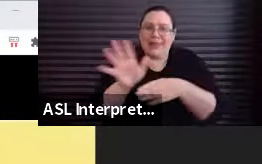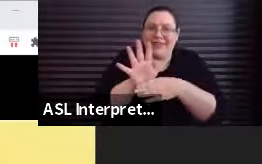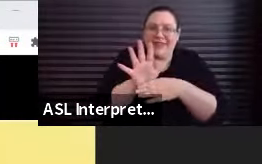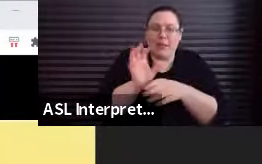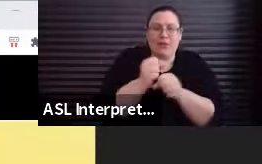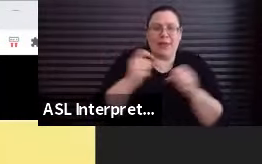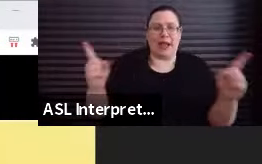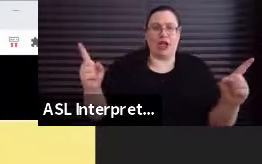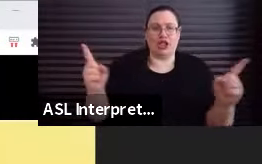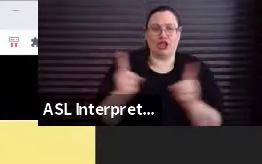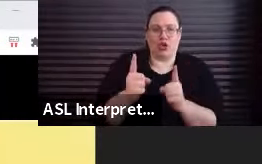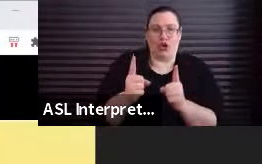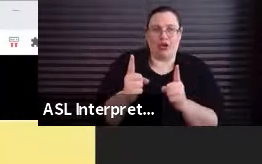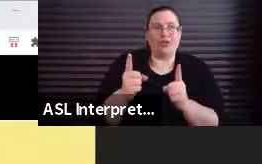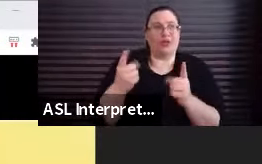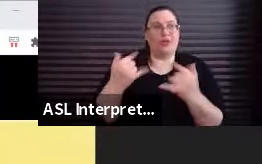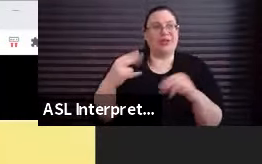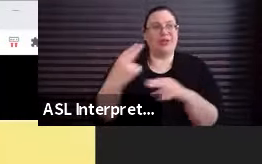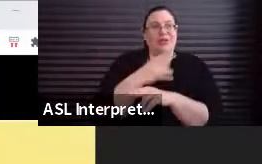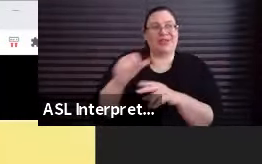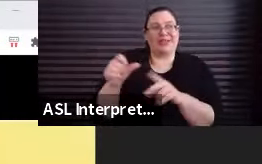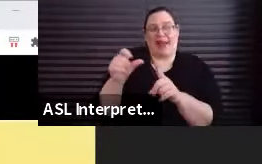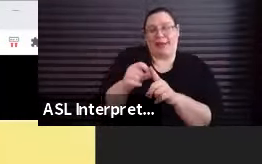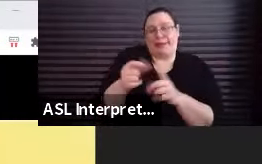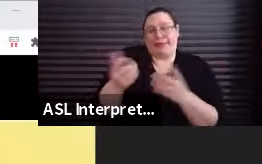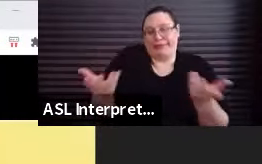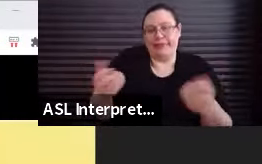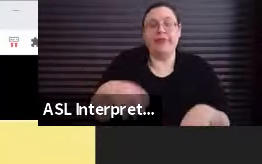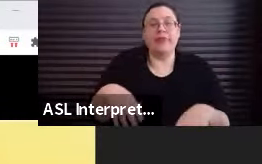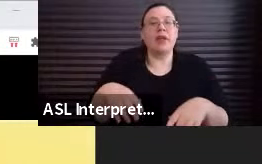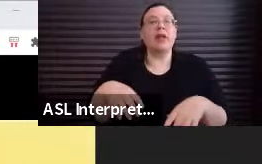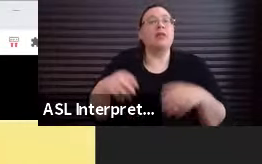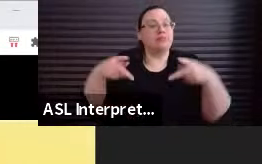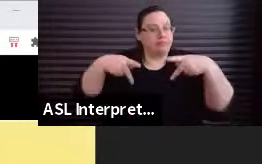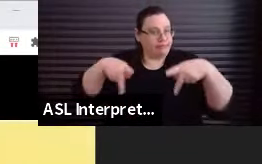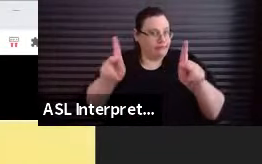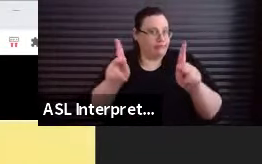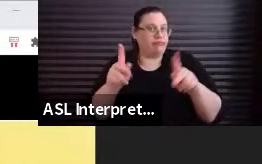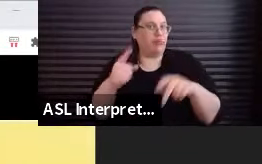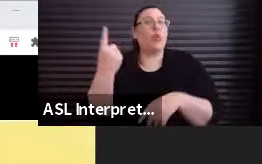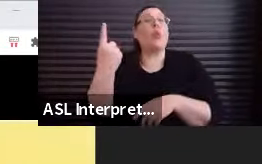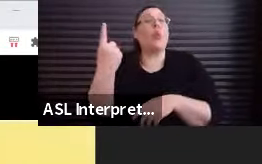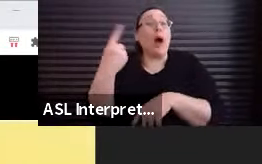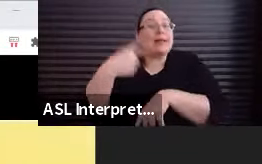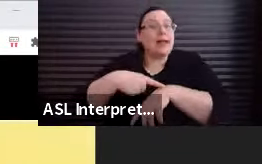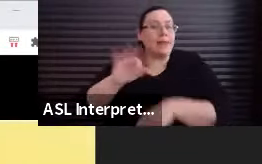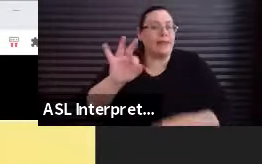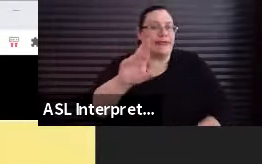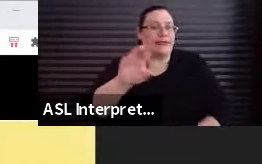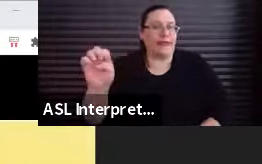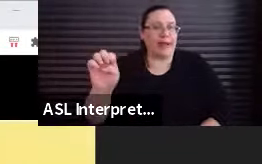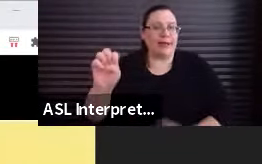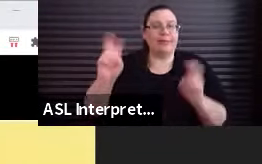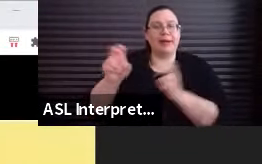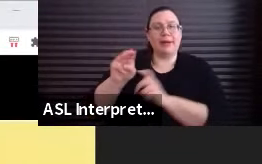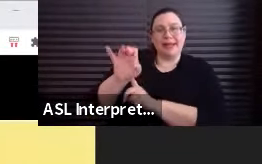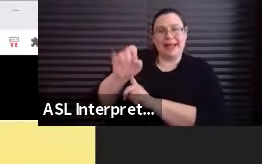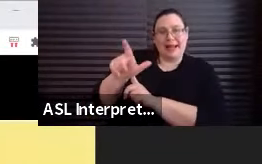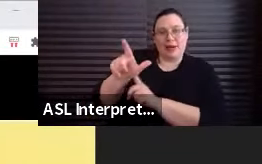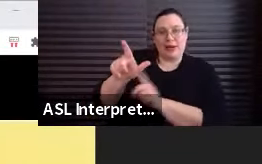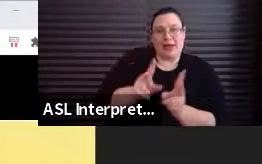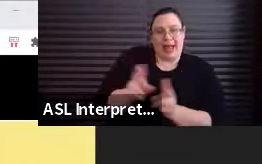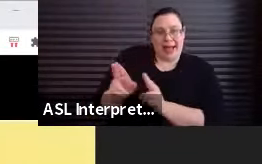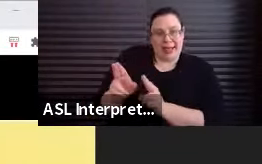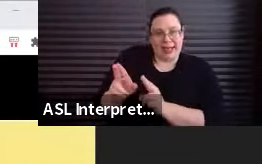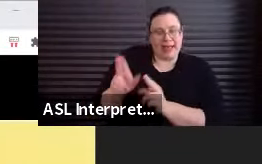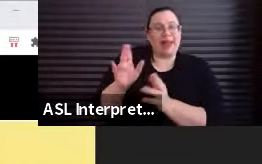version. So we still use it. They're allowed 1 free mechanical edit, and that counts as 1